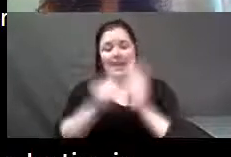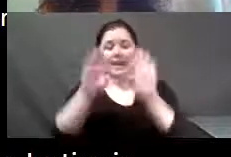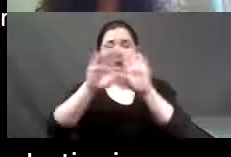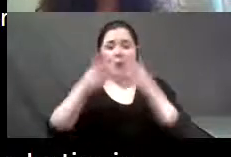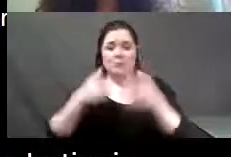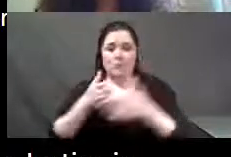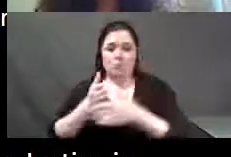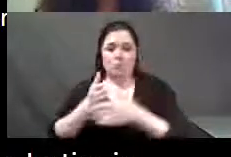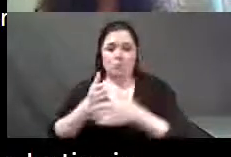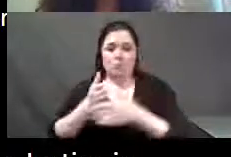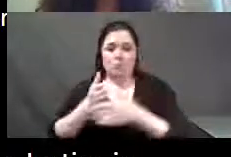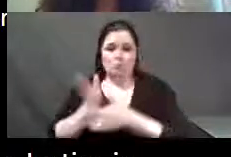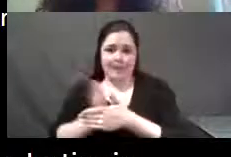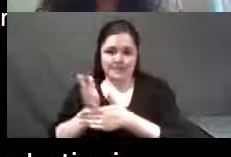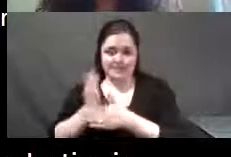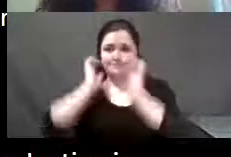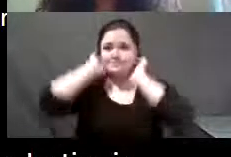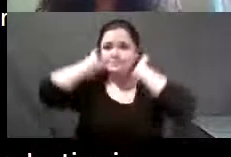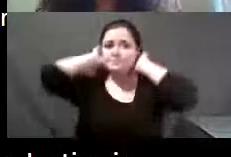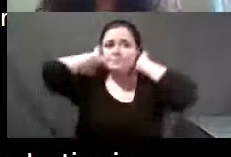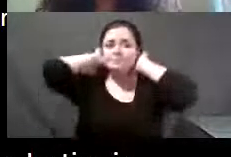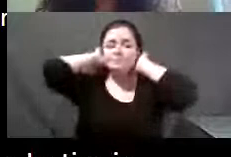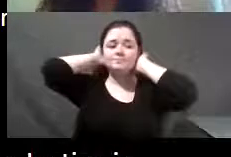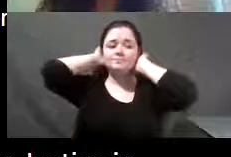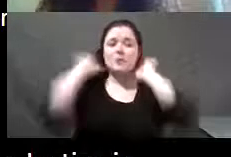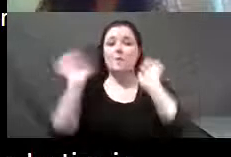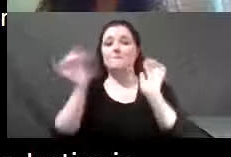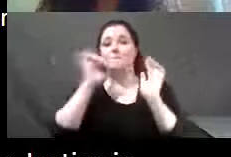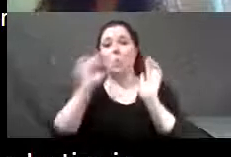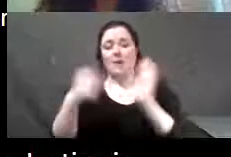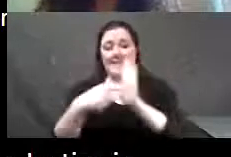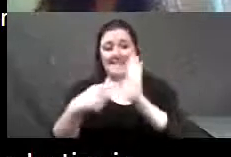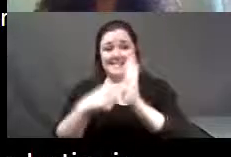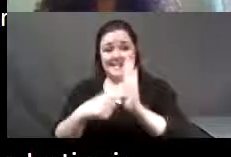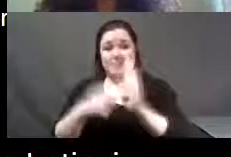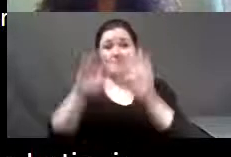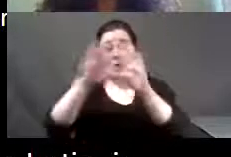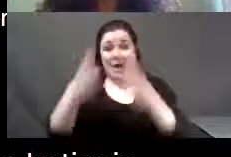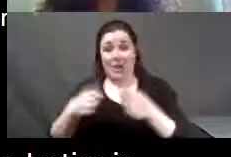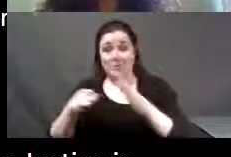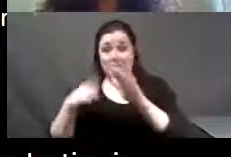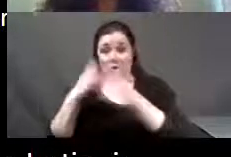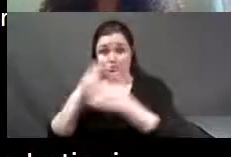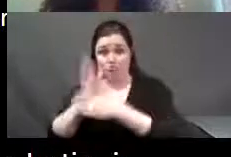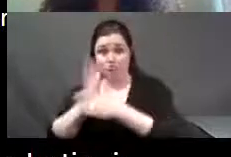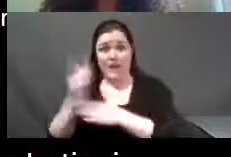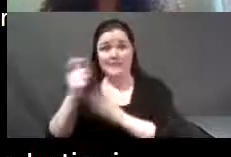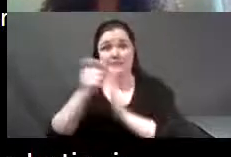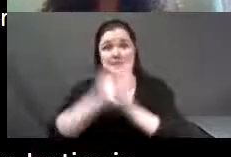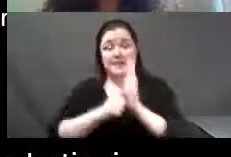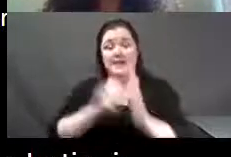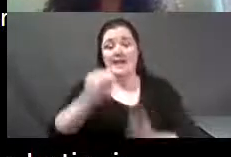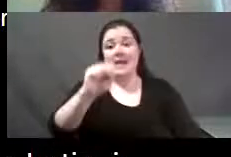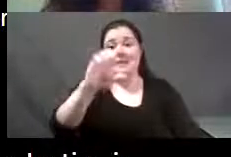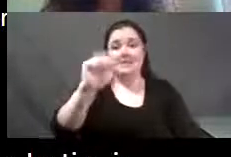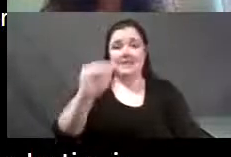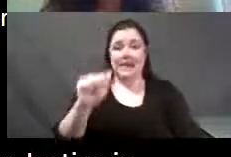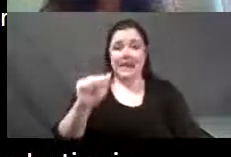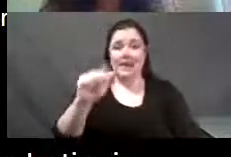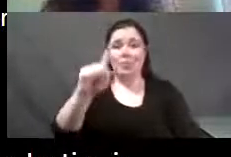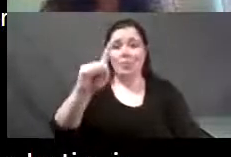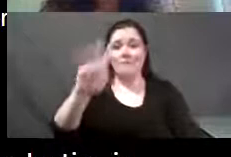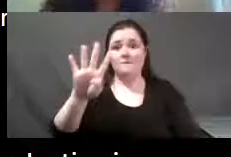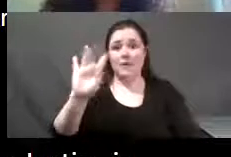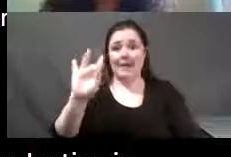Um, so, for example, under housing rights, I wrote about SEA 148,